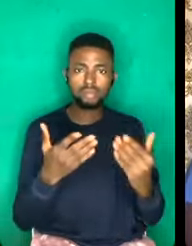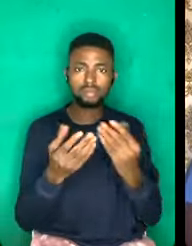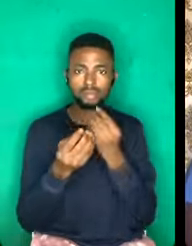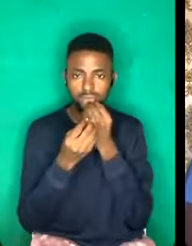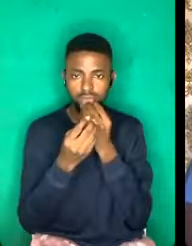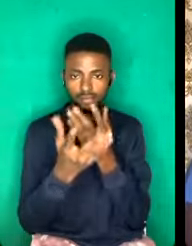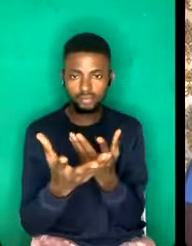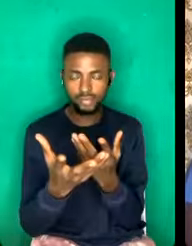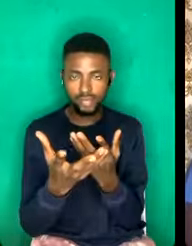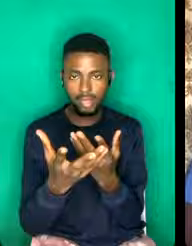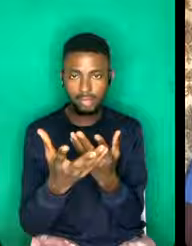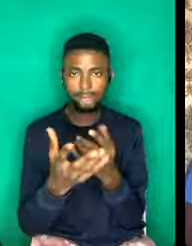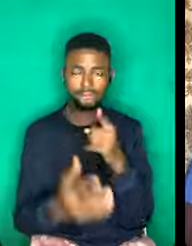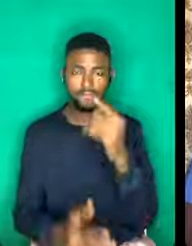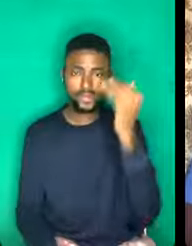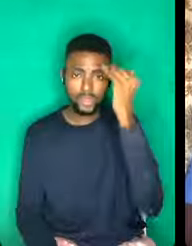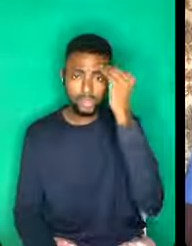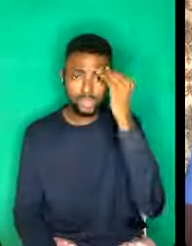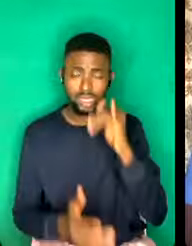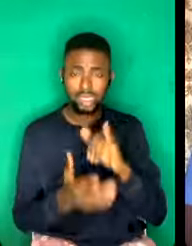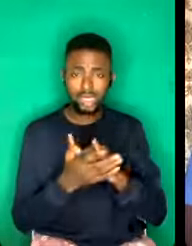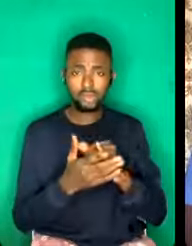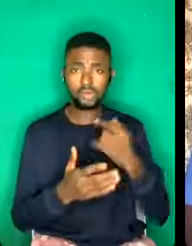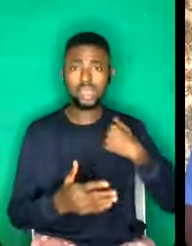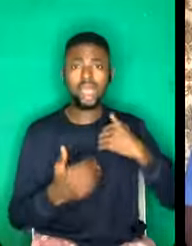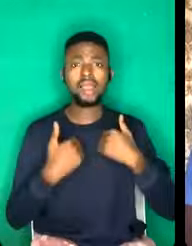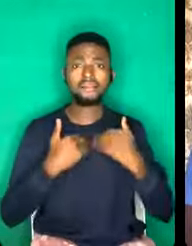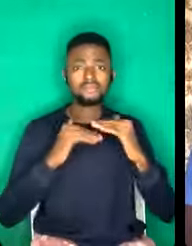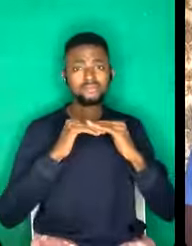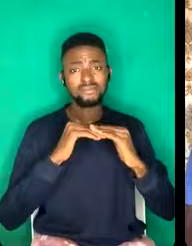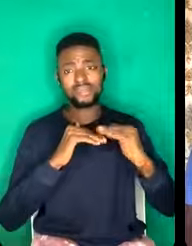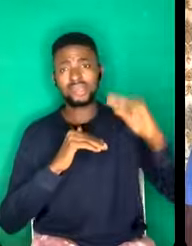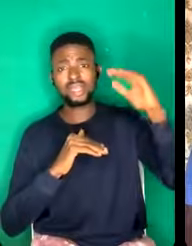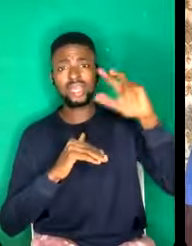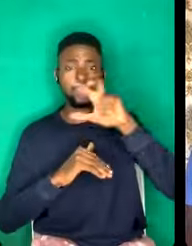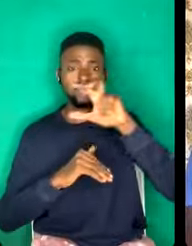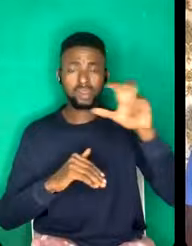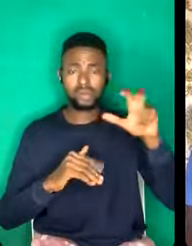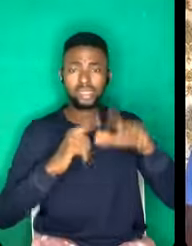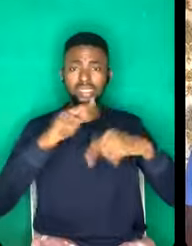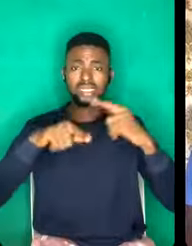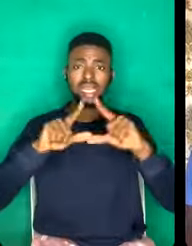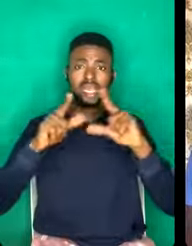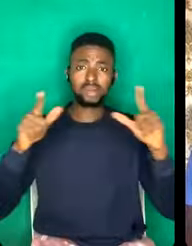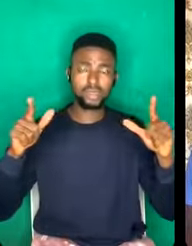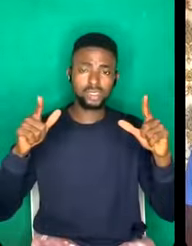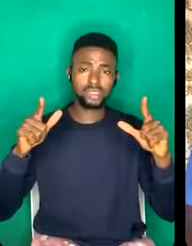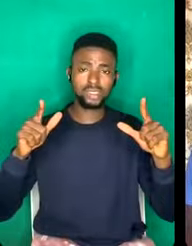you know that there are over 300 sign languages globally?